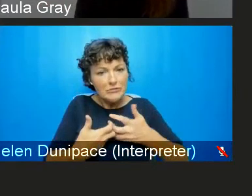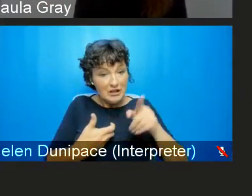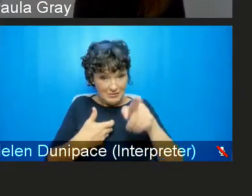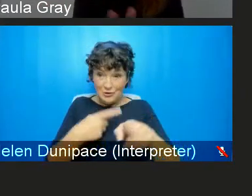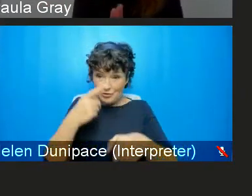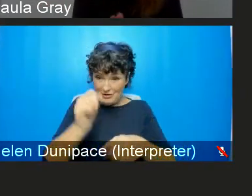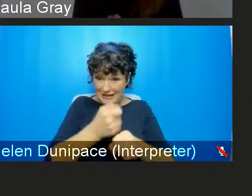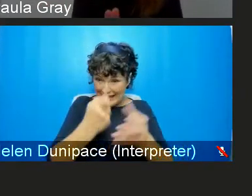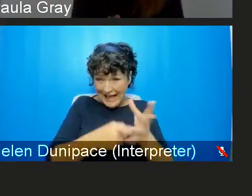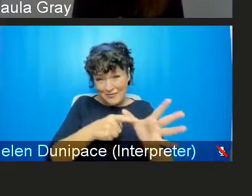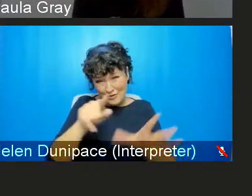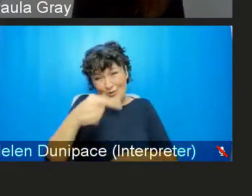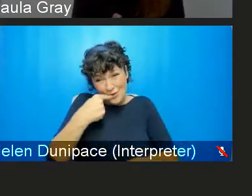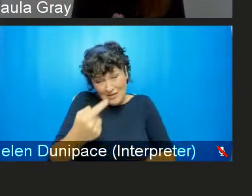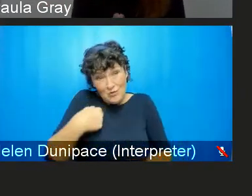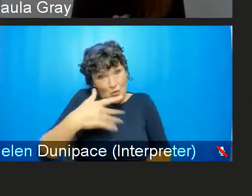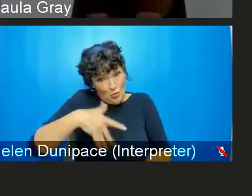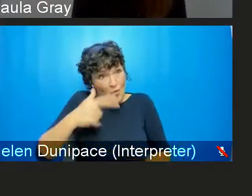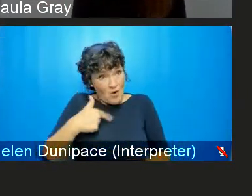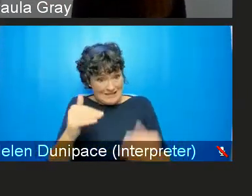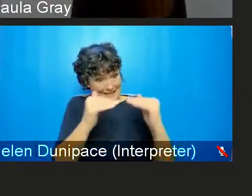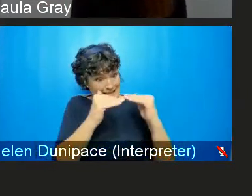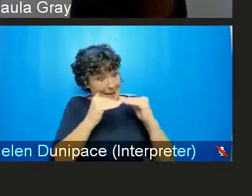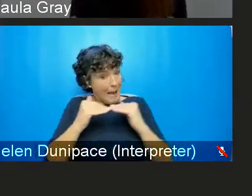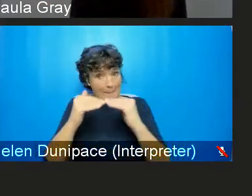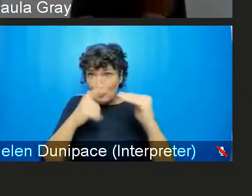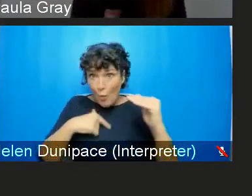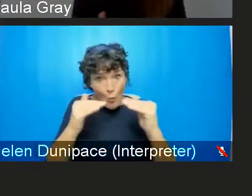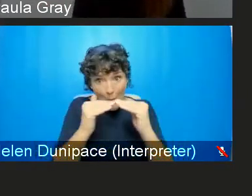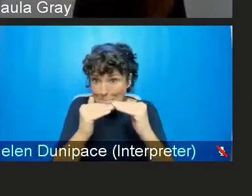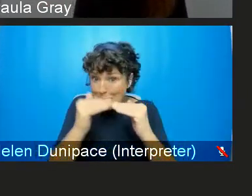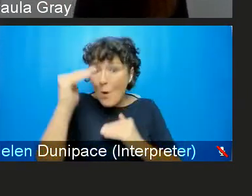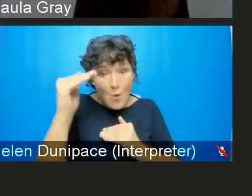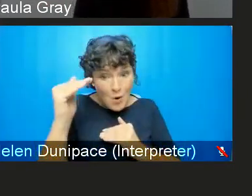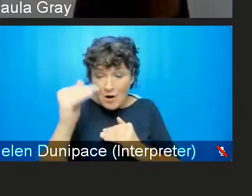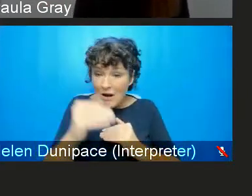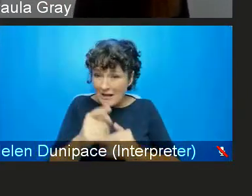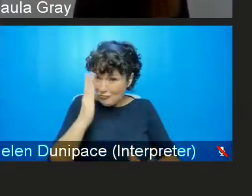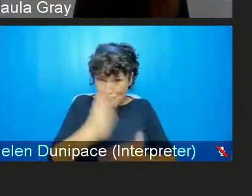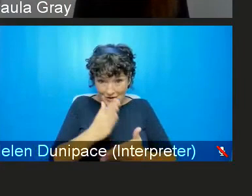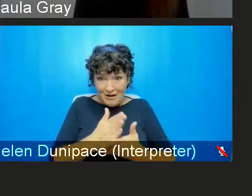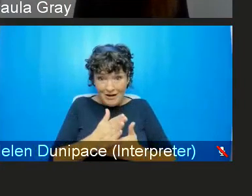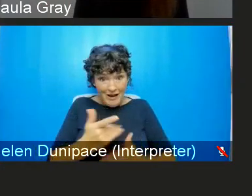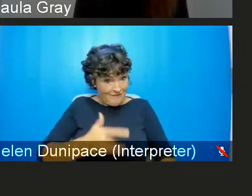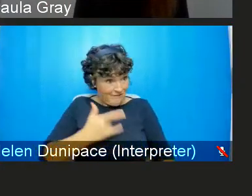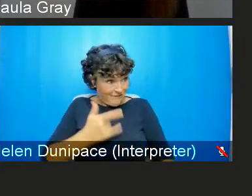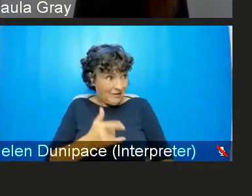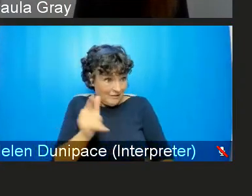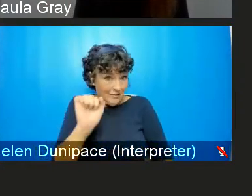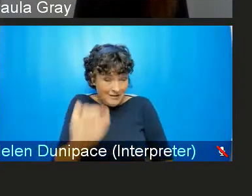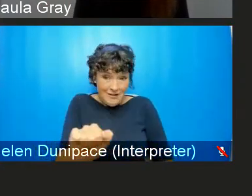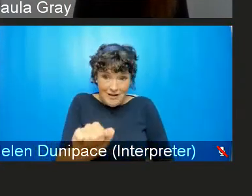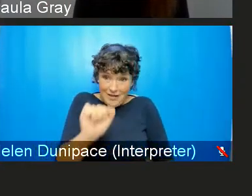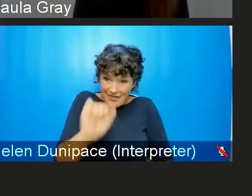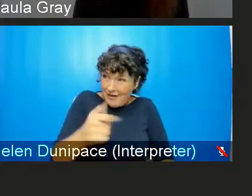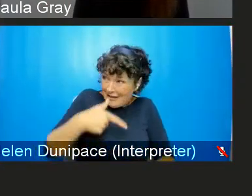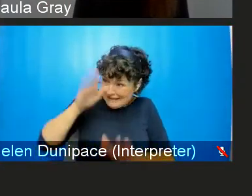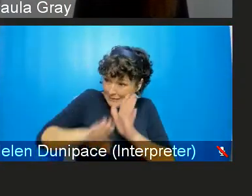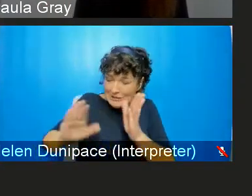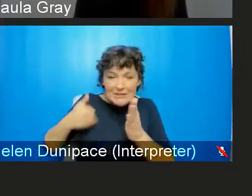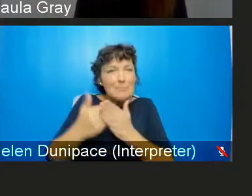playing field, you know, that this is something that individuals have absolutely earned with the experience that they have under their belt, but it's about